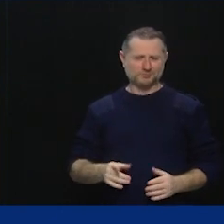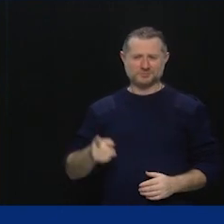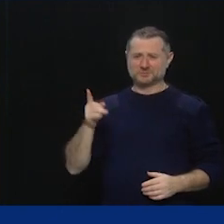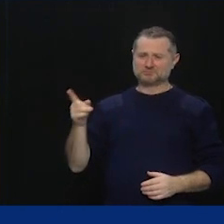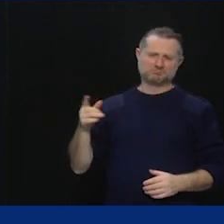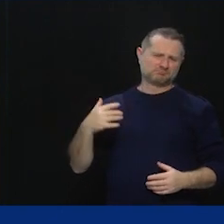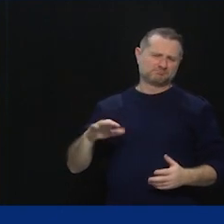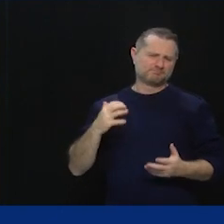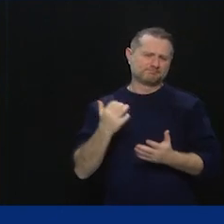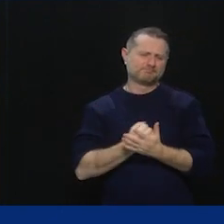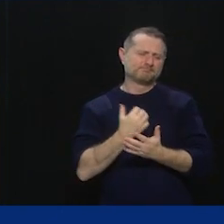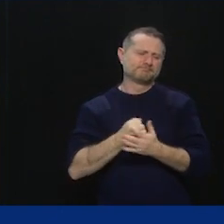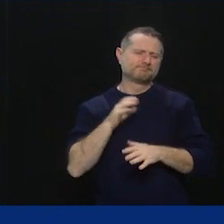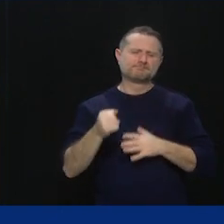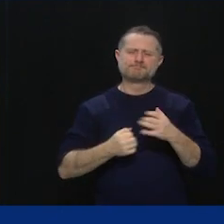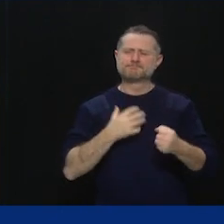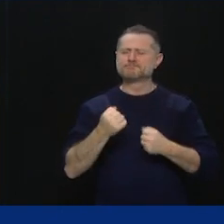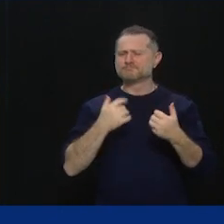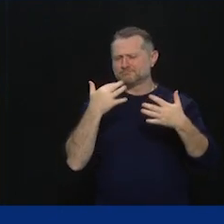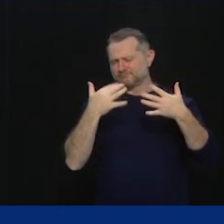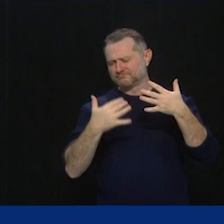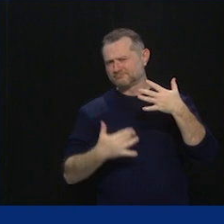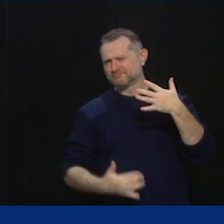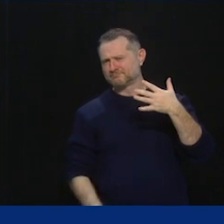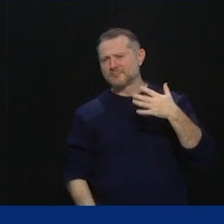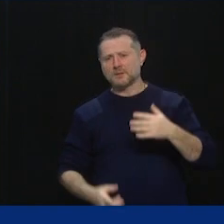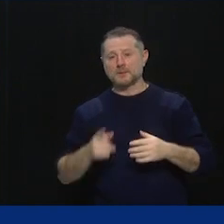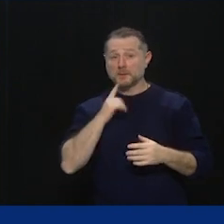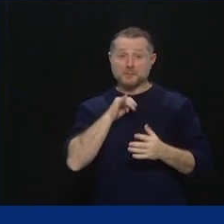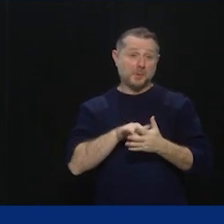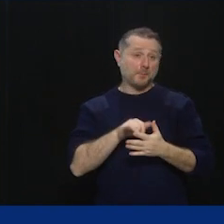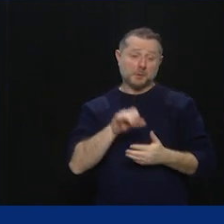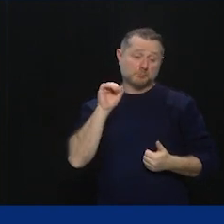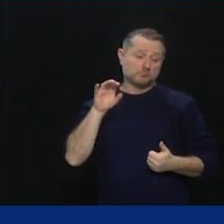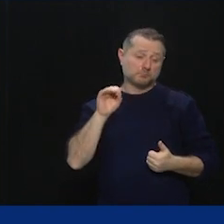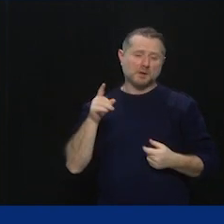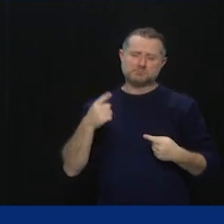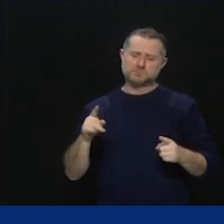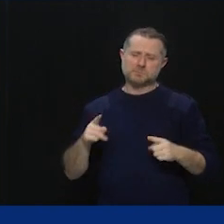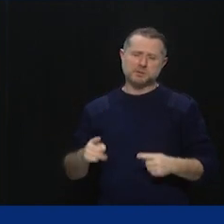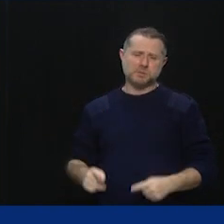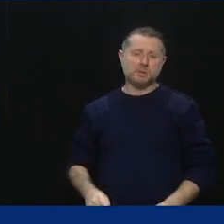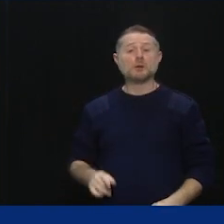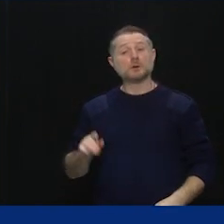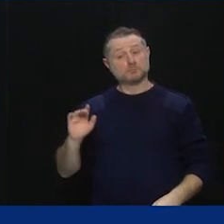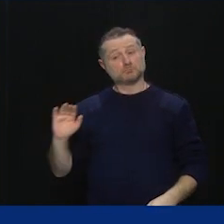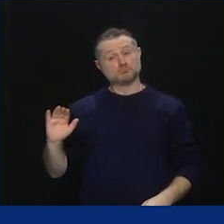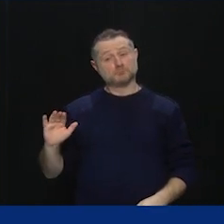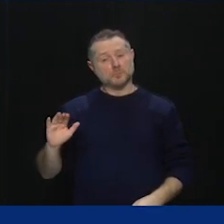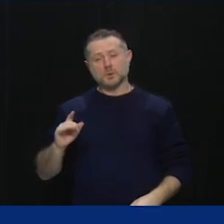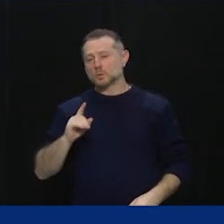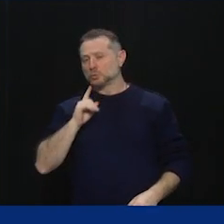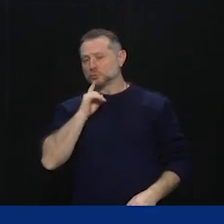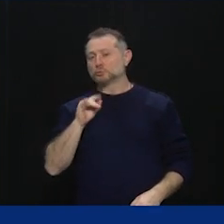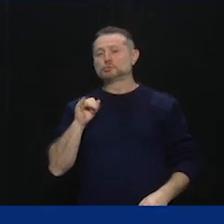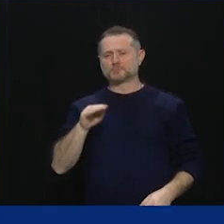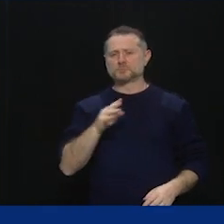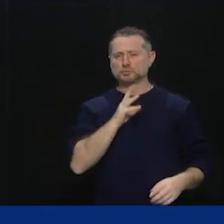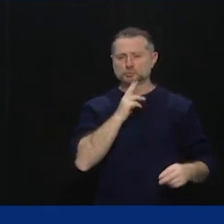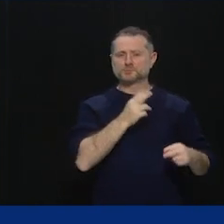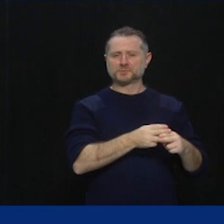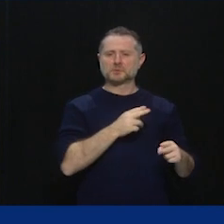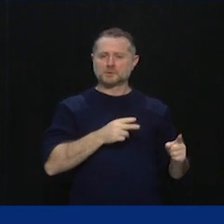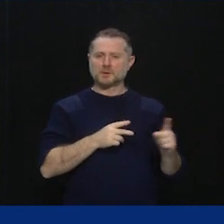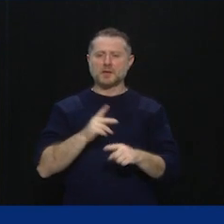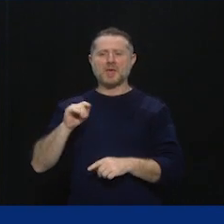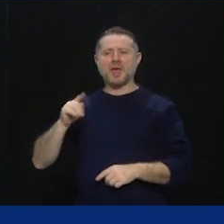Jim mentioned that Governor Kathy Hochul has been a friend of this project for many years. Her support, her efforts over the